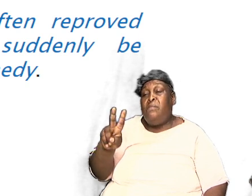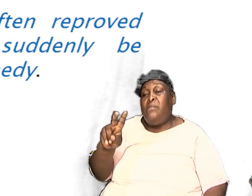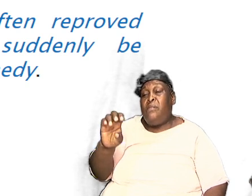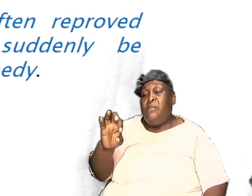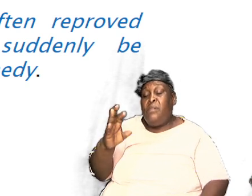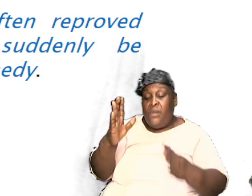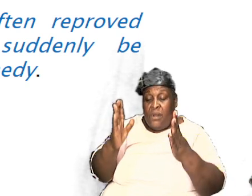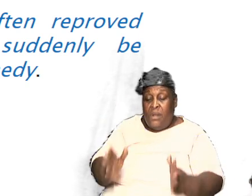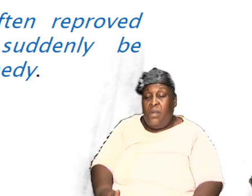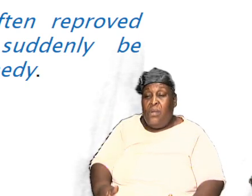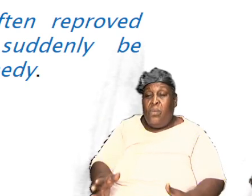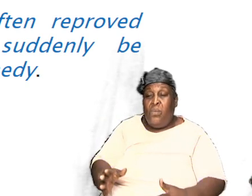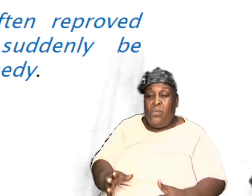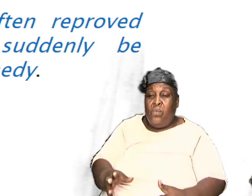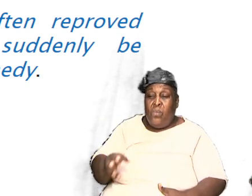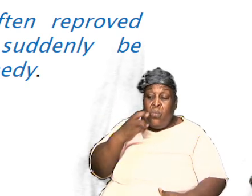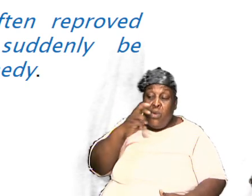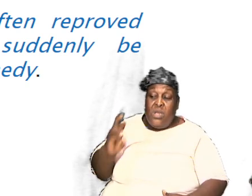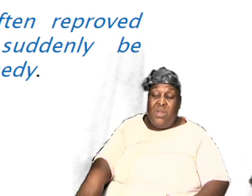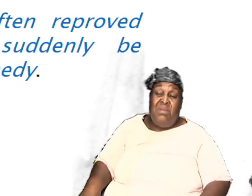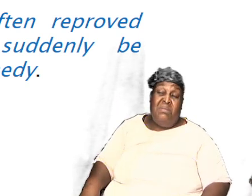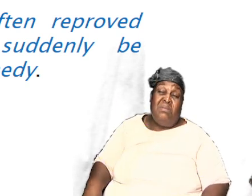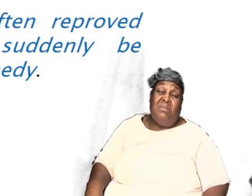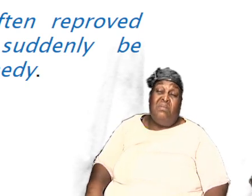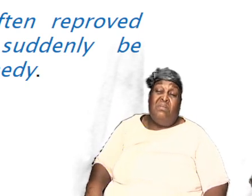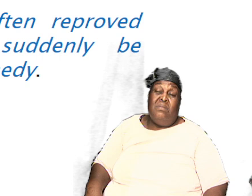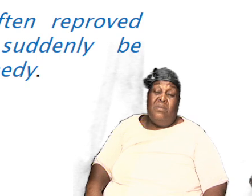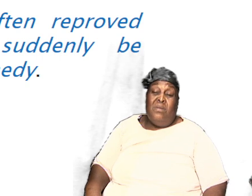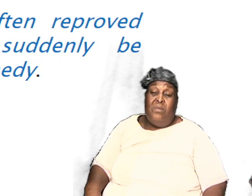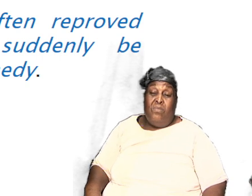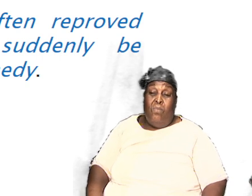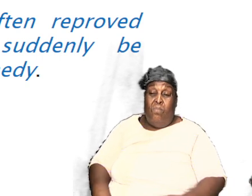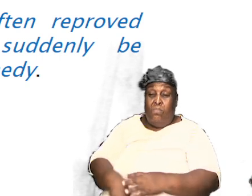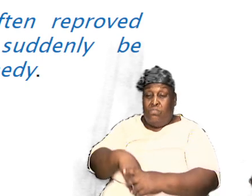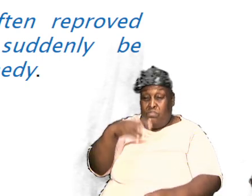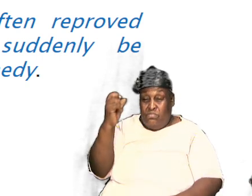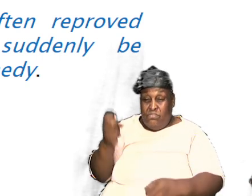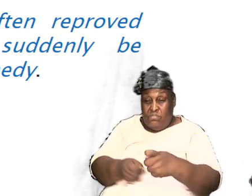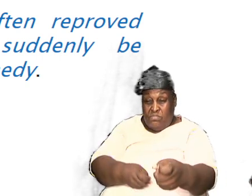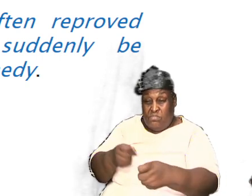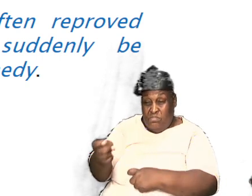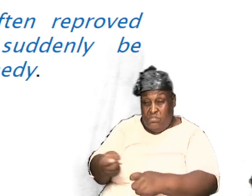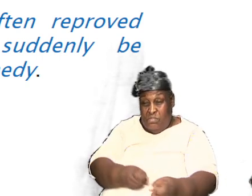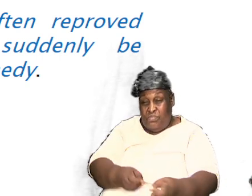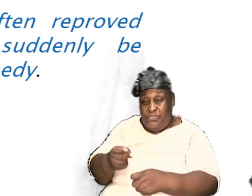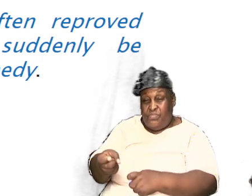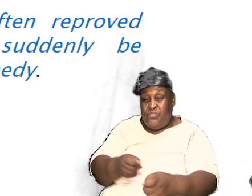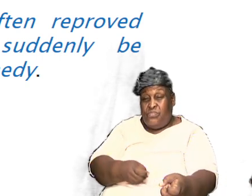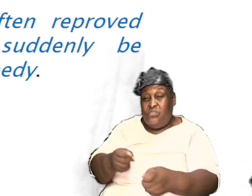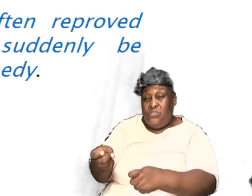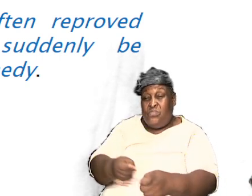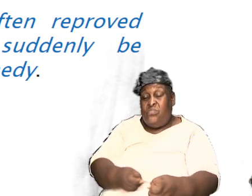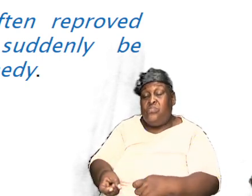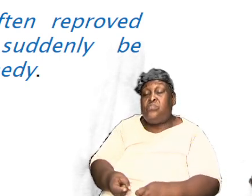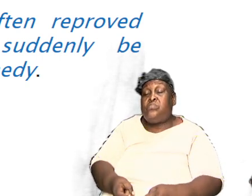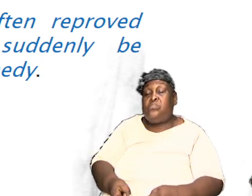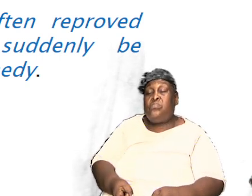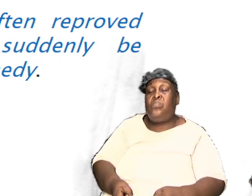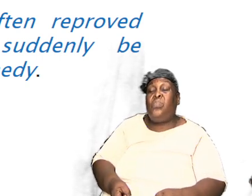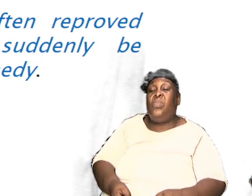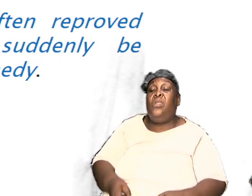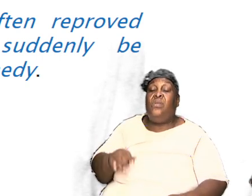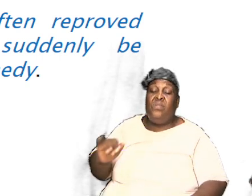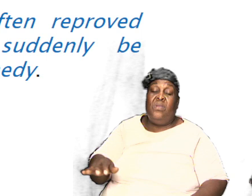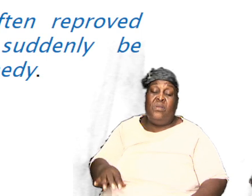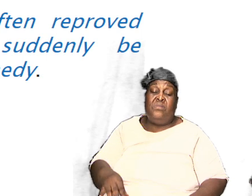the wickedness that come up before him. You see, I tell you now, it is when the wickedness gets to its highest point,